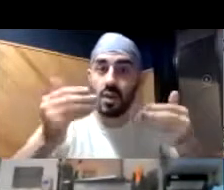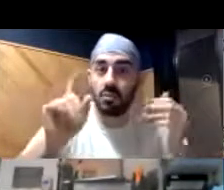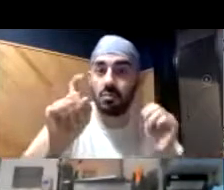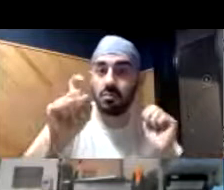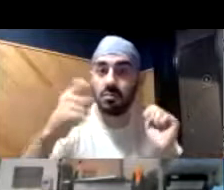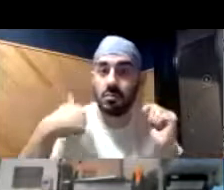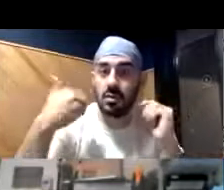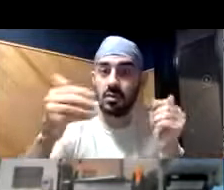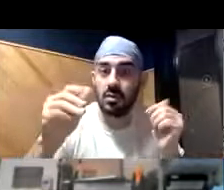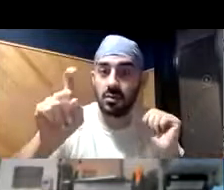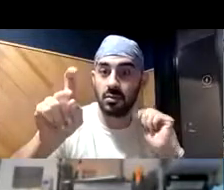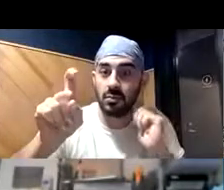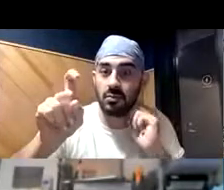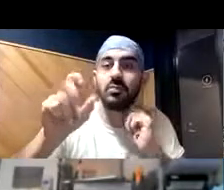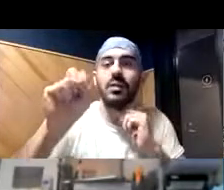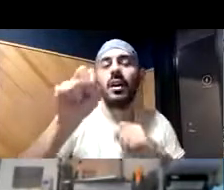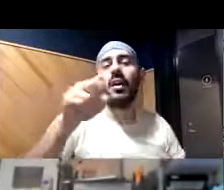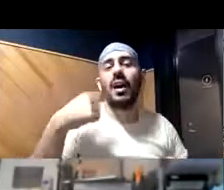Okay, Gregor.